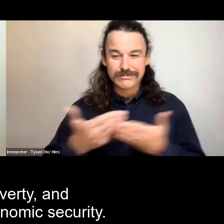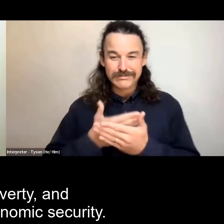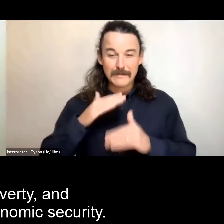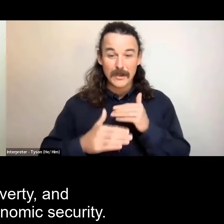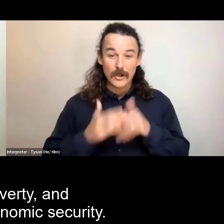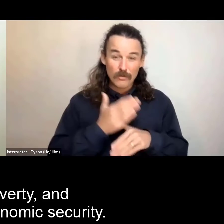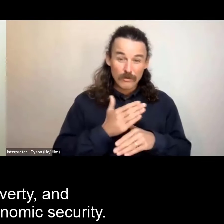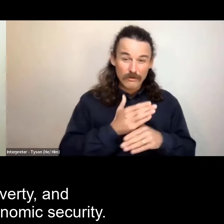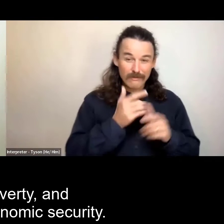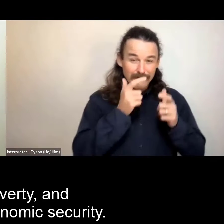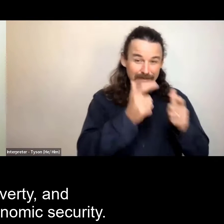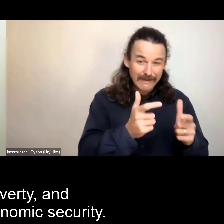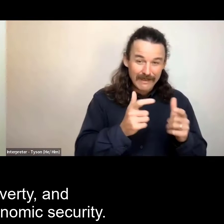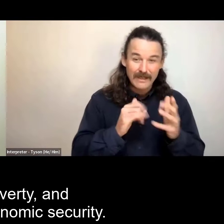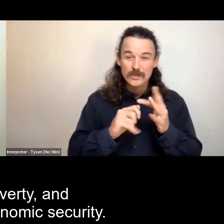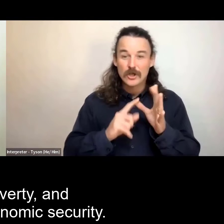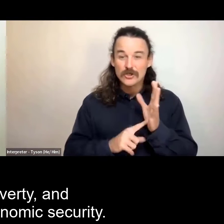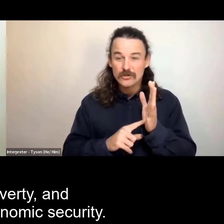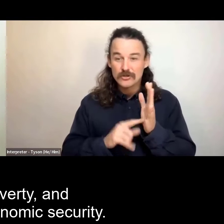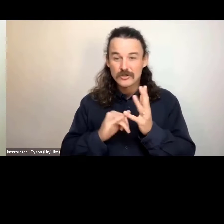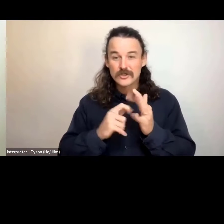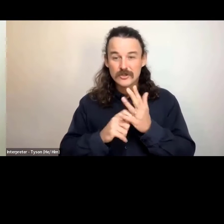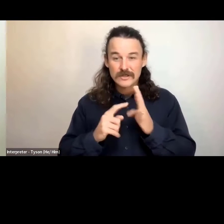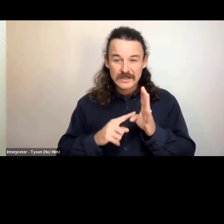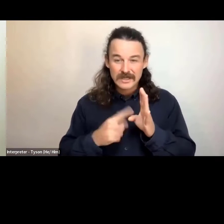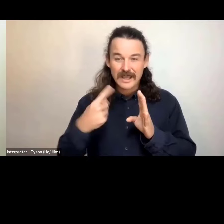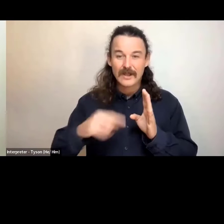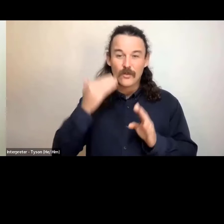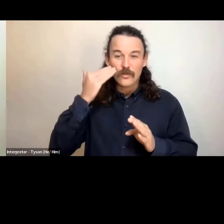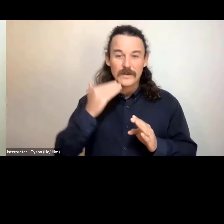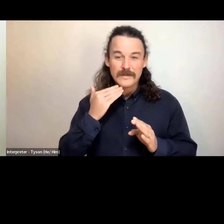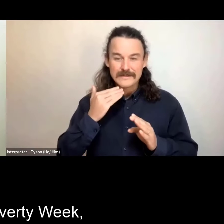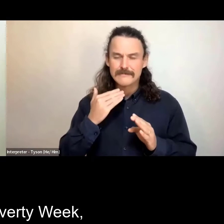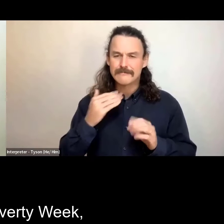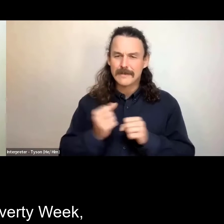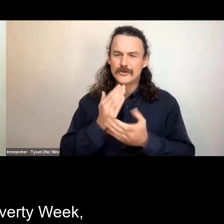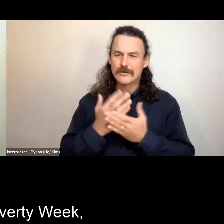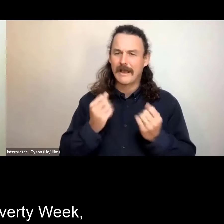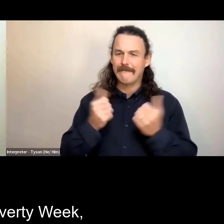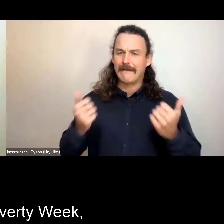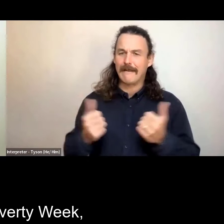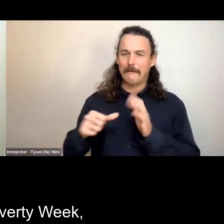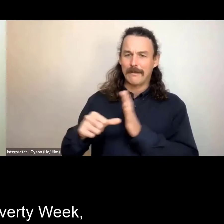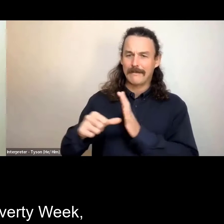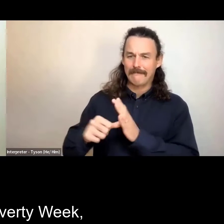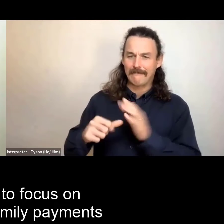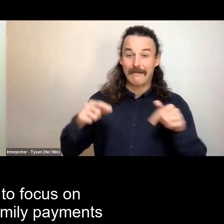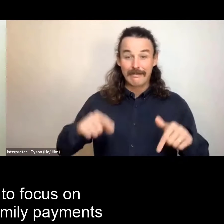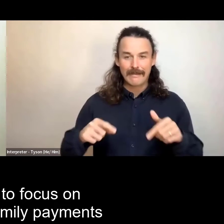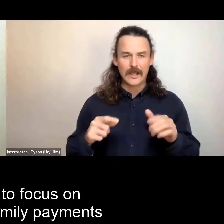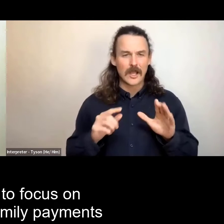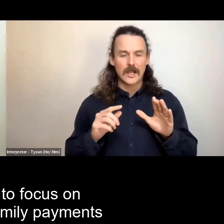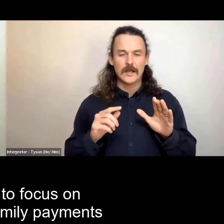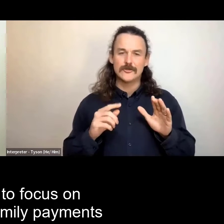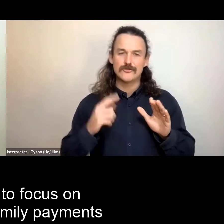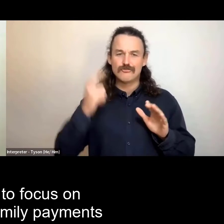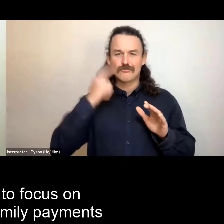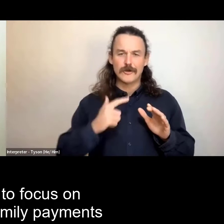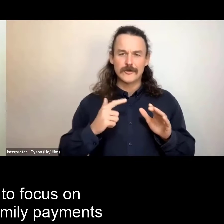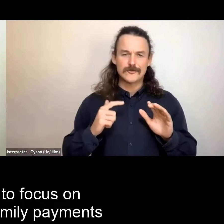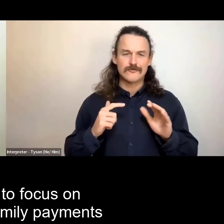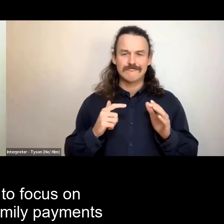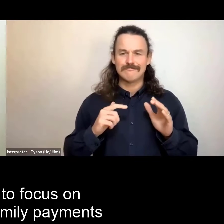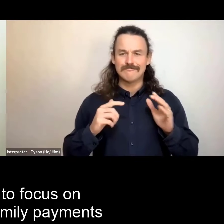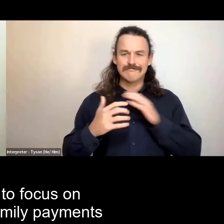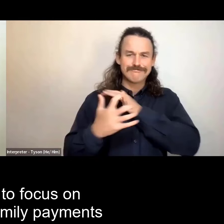child poverty and women's economic security. In Anti-Poverty Week, it's timely to